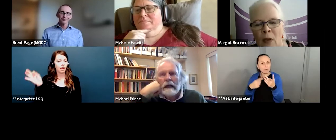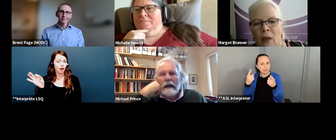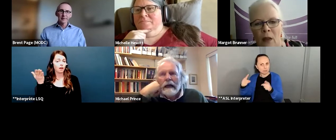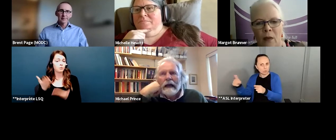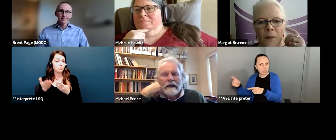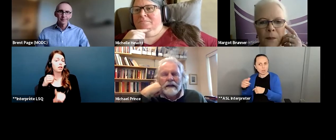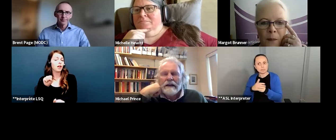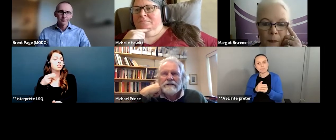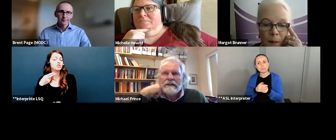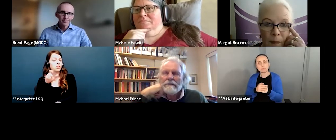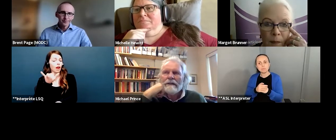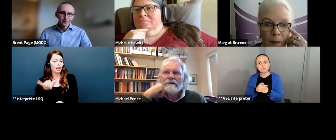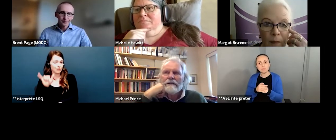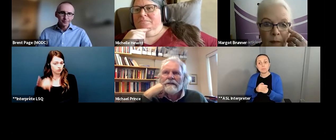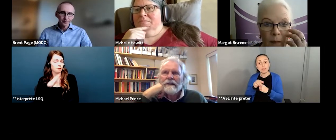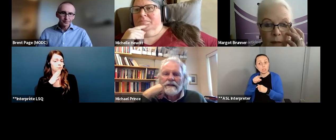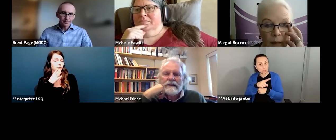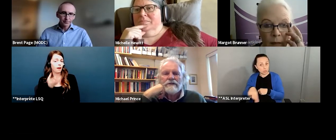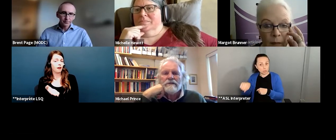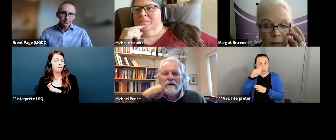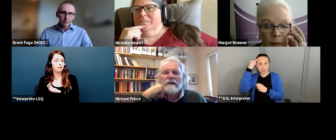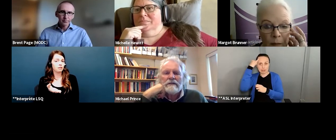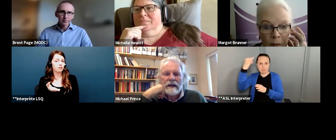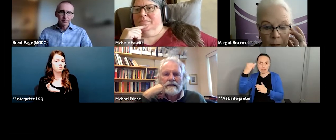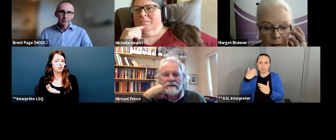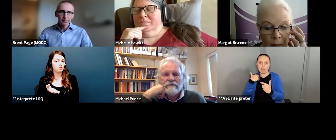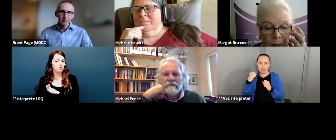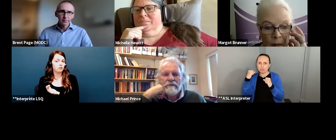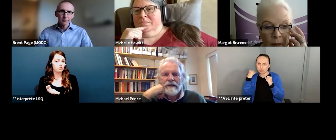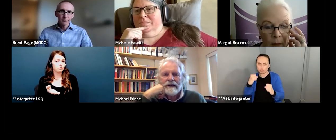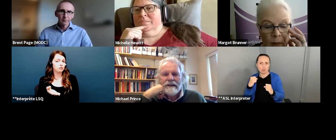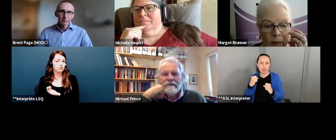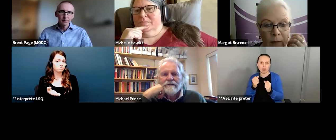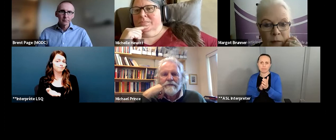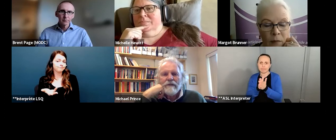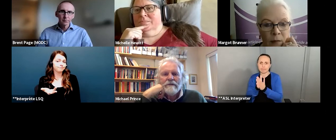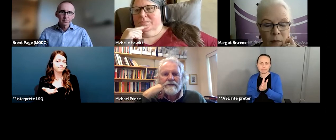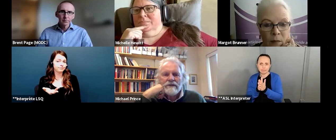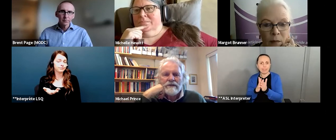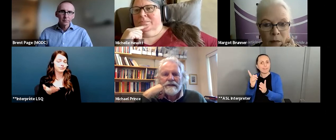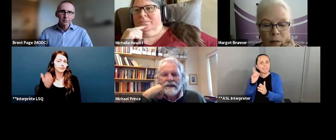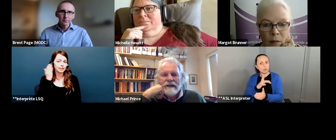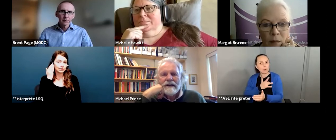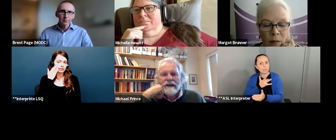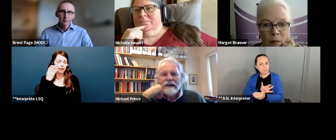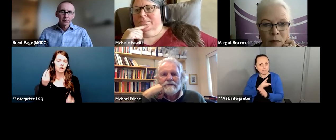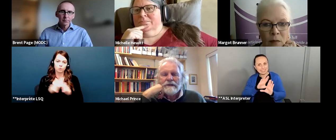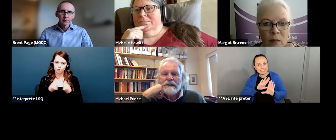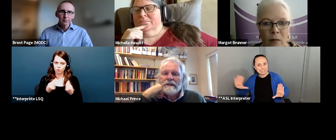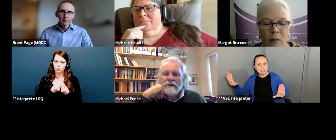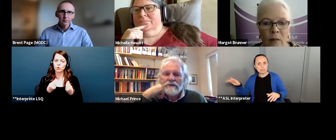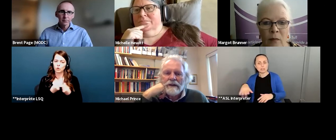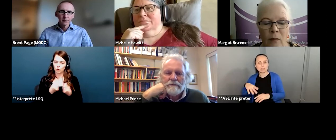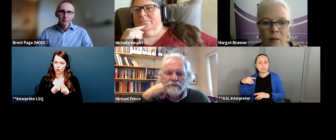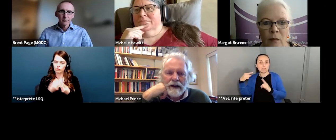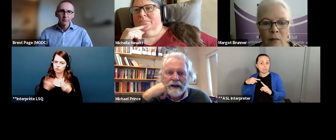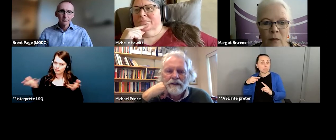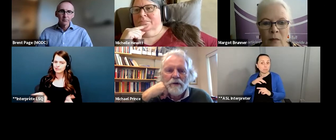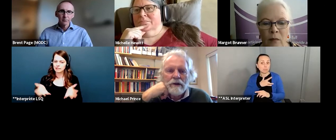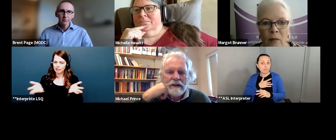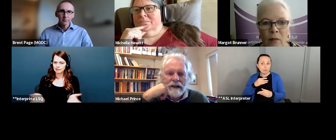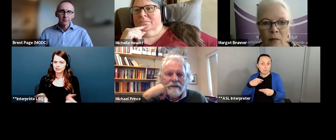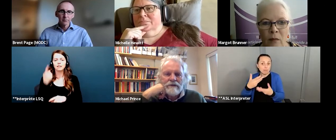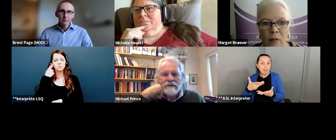on. And as you can imagine, there's clearly a strong incentive for provinces, particularly those that